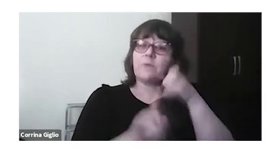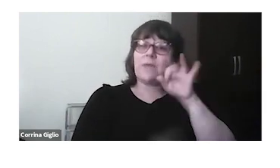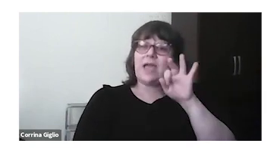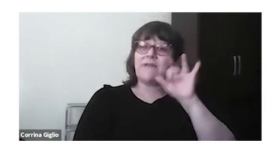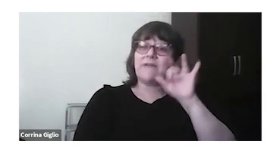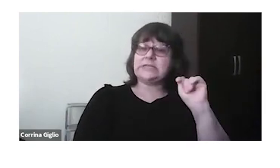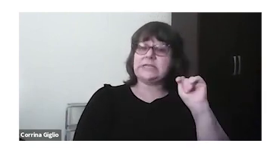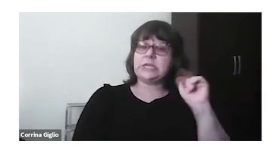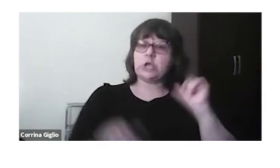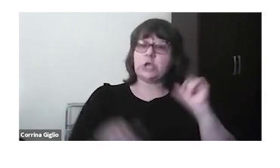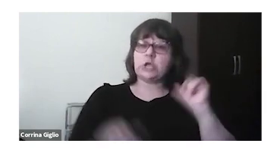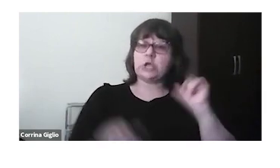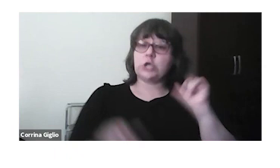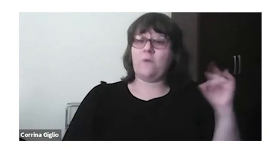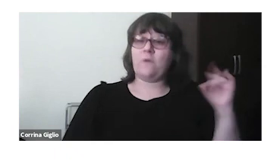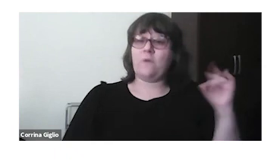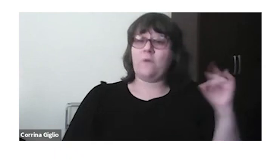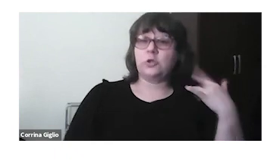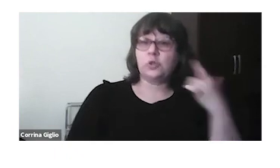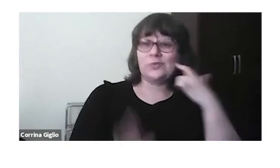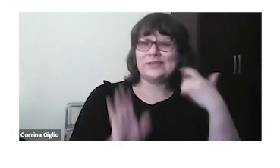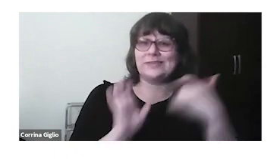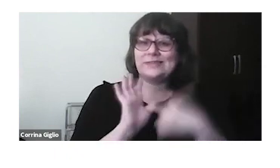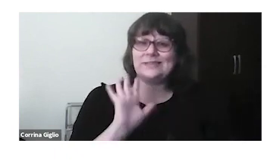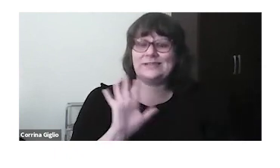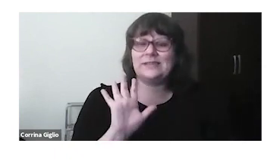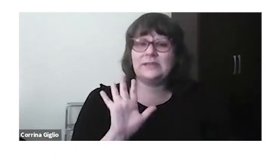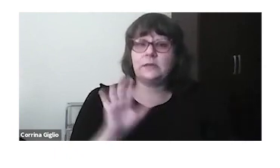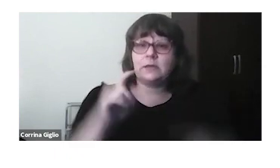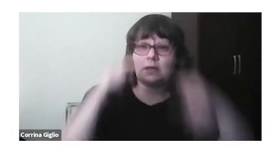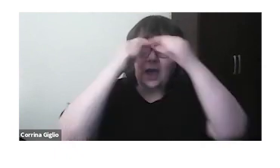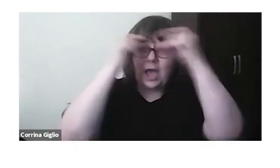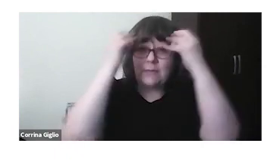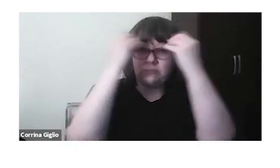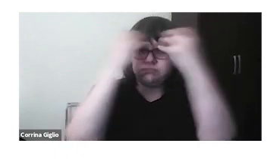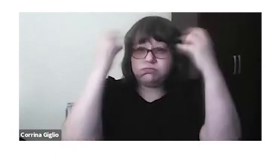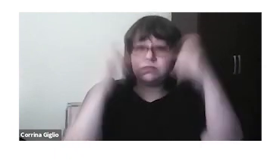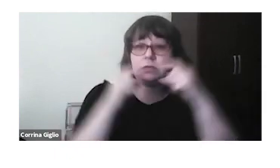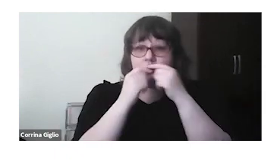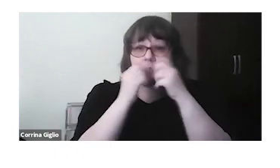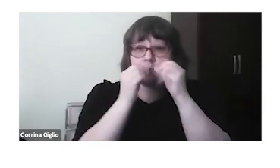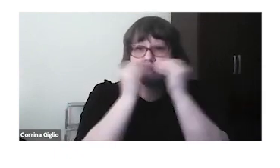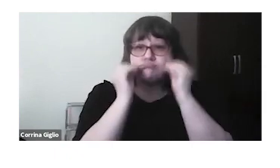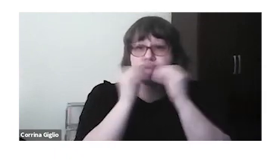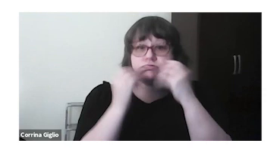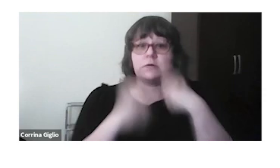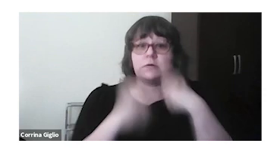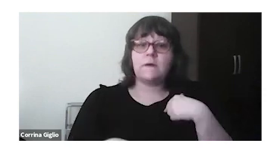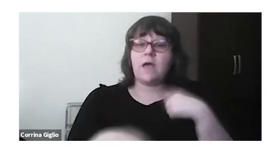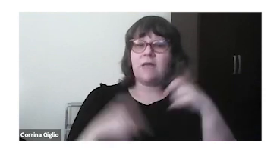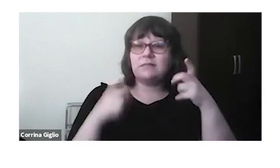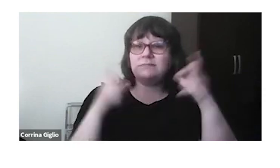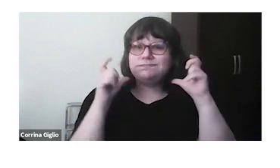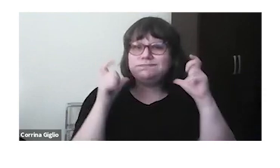fashion show, we see the bushy eyebrows, the big lips, and the oversized